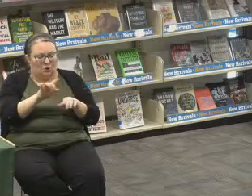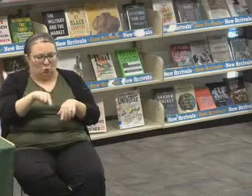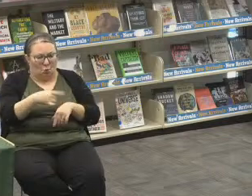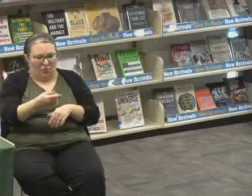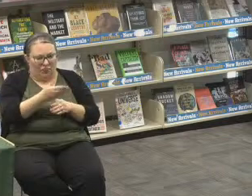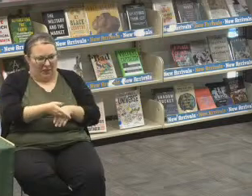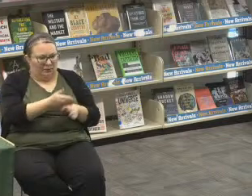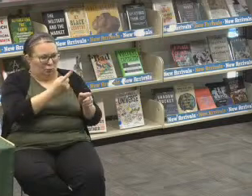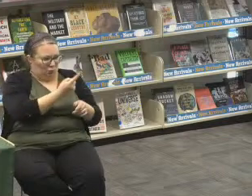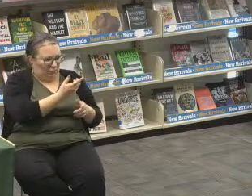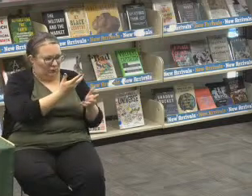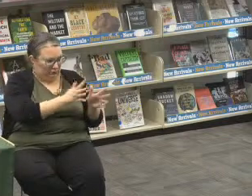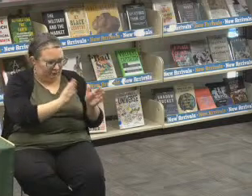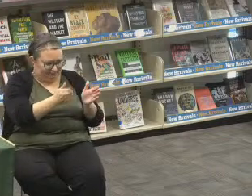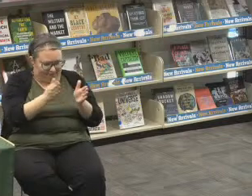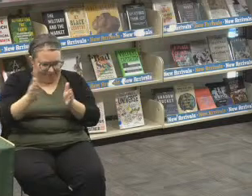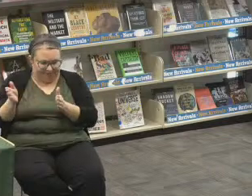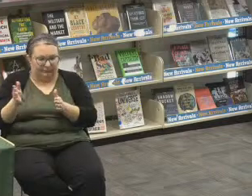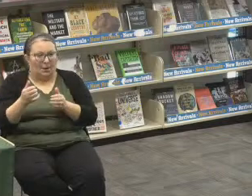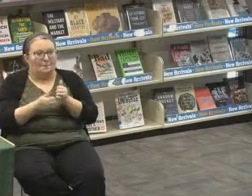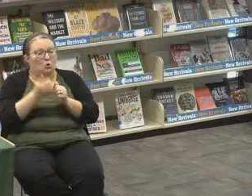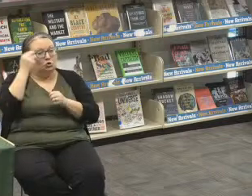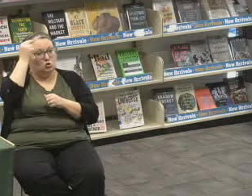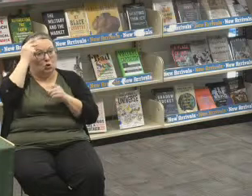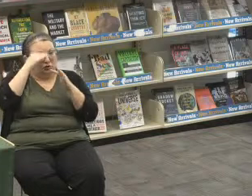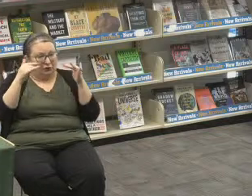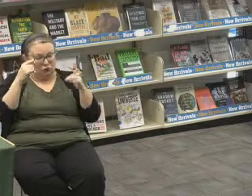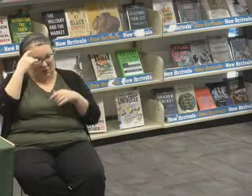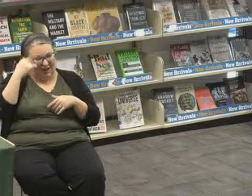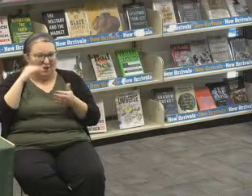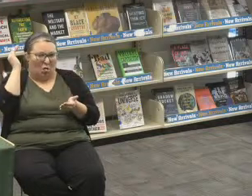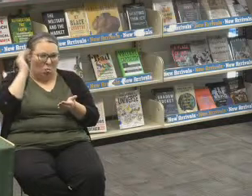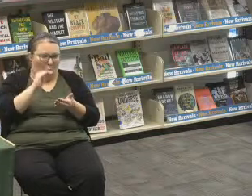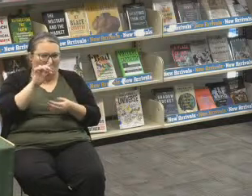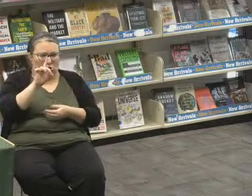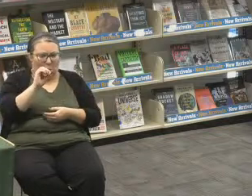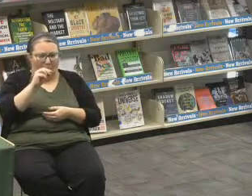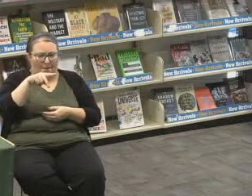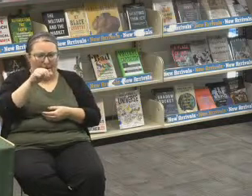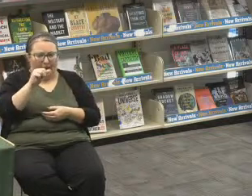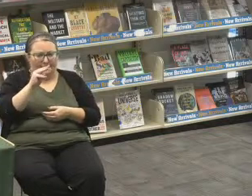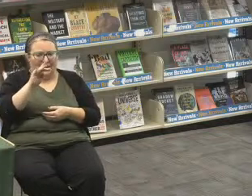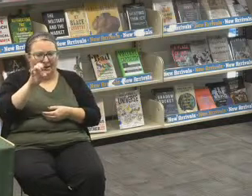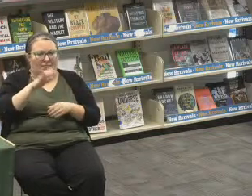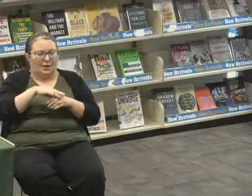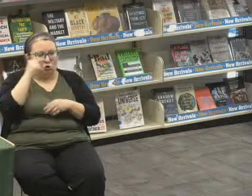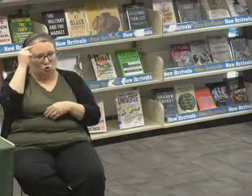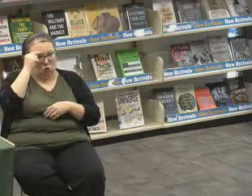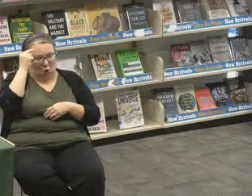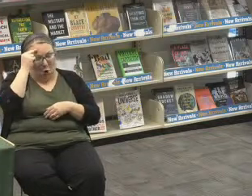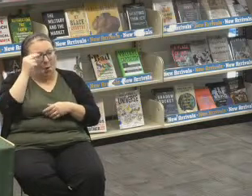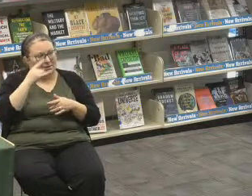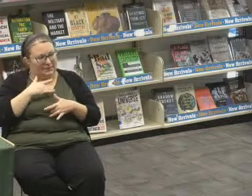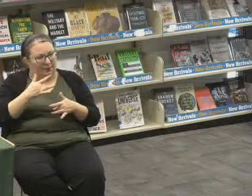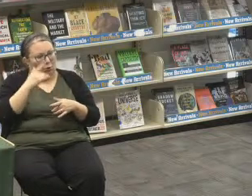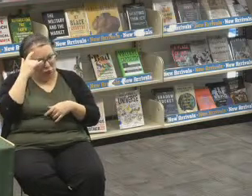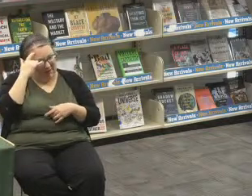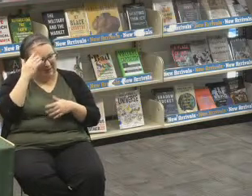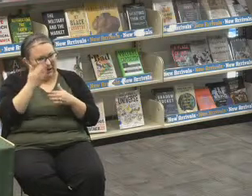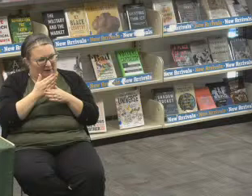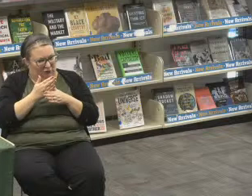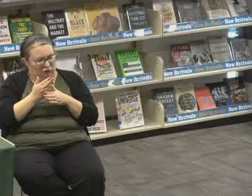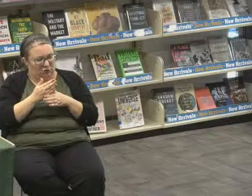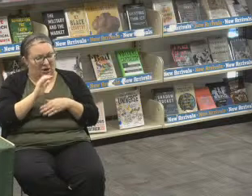at a time. This is because most neurodiverse brains have a lower dopamine than most neurotypical brains do on average. People